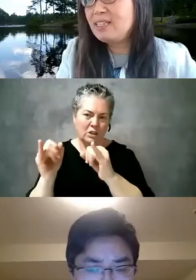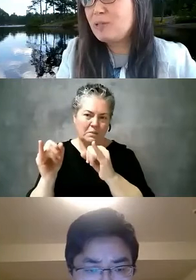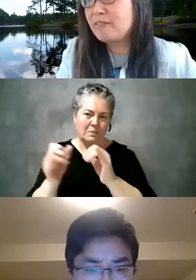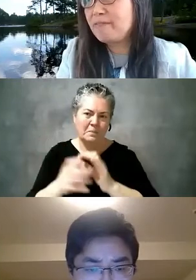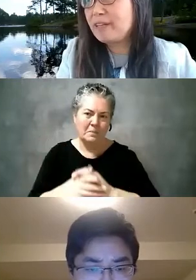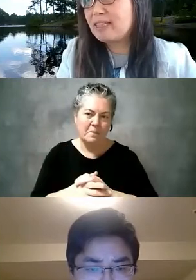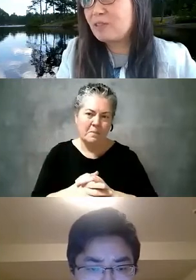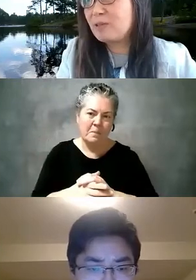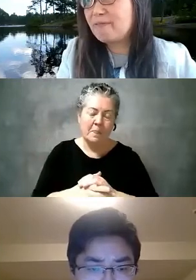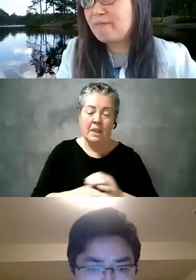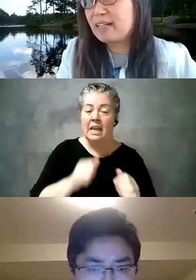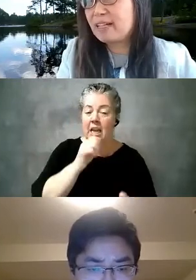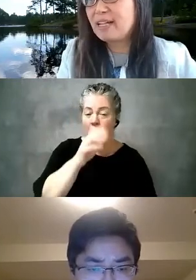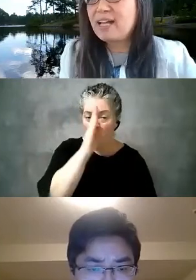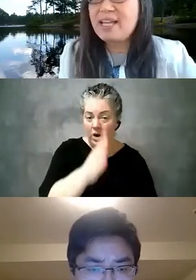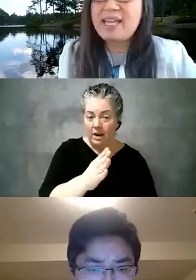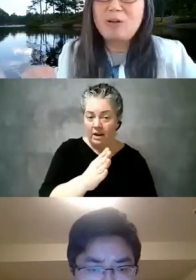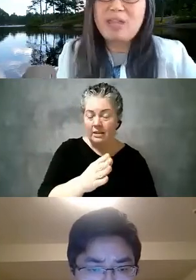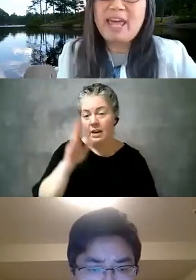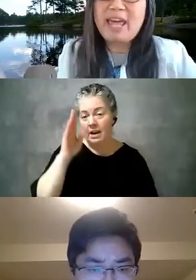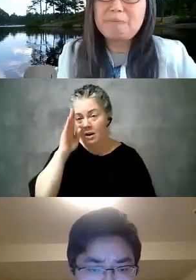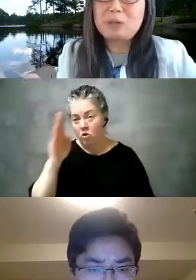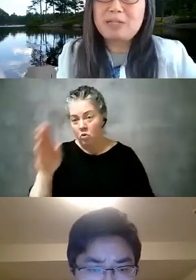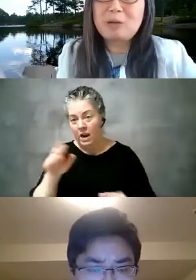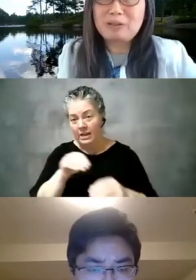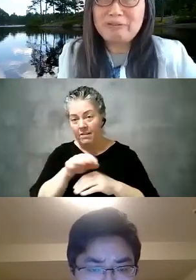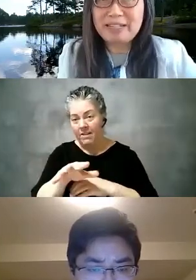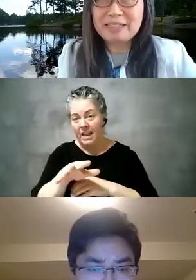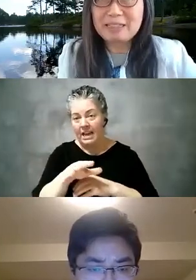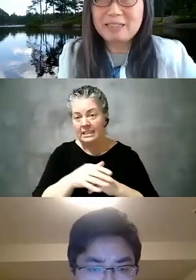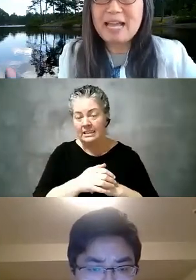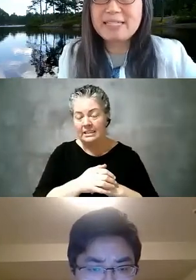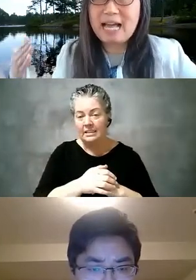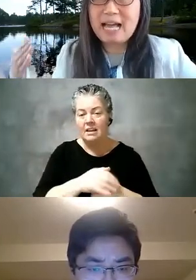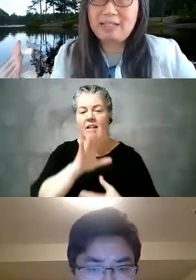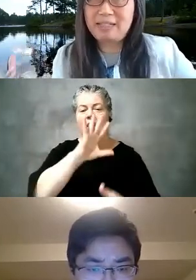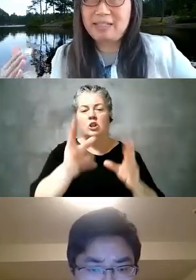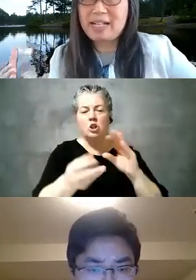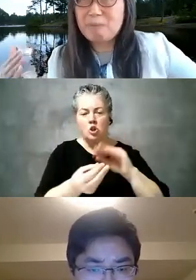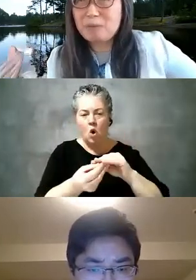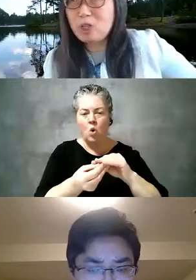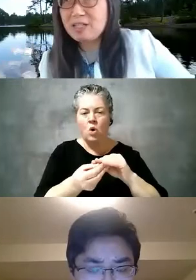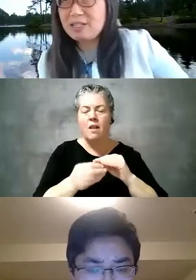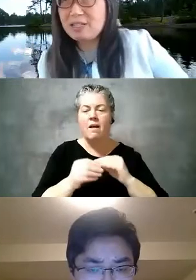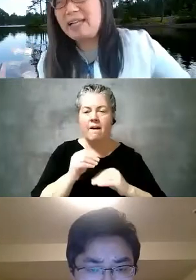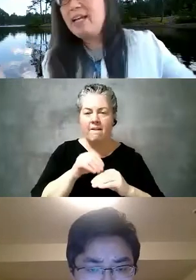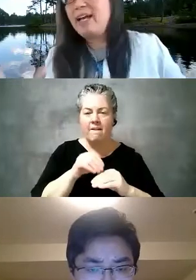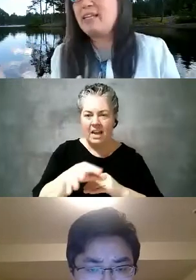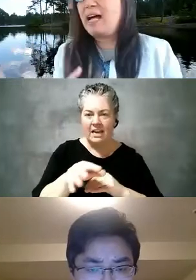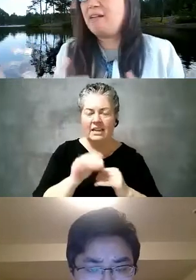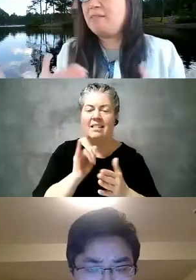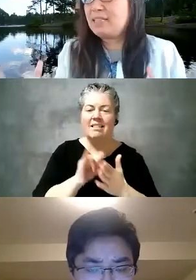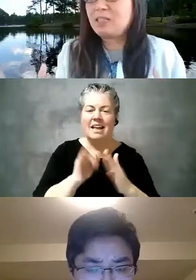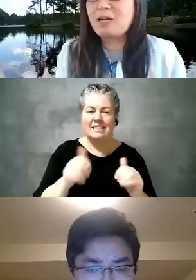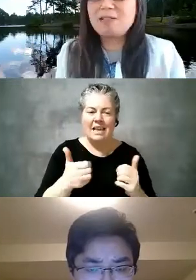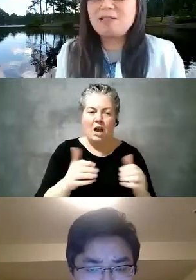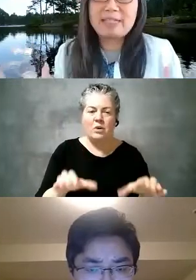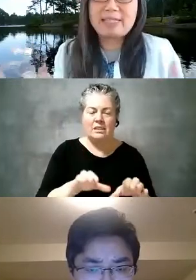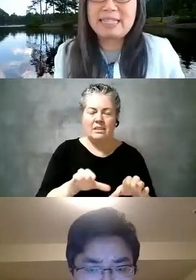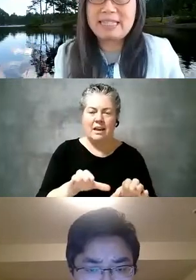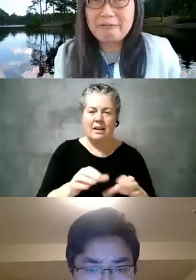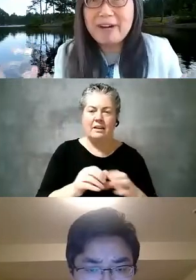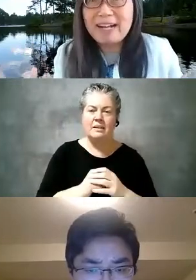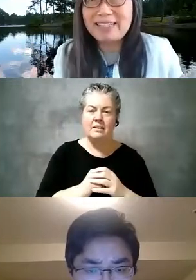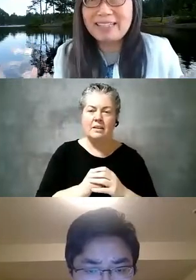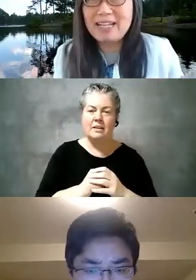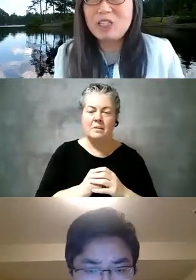an indirect effect and direct effect would add up to the total effect. So that's how the decomposition is done and how these cause effects